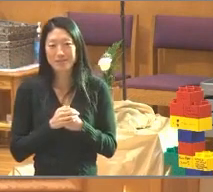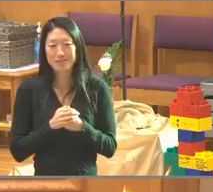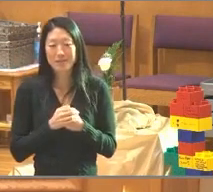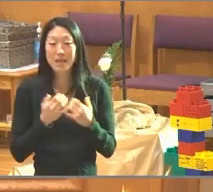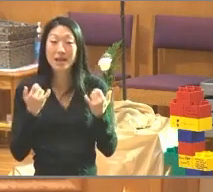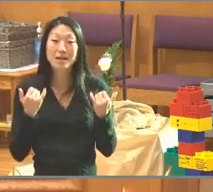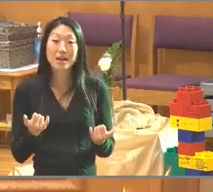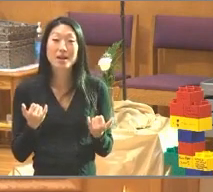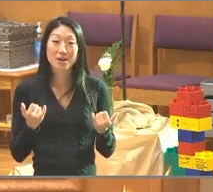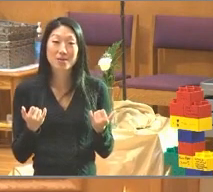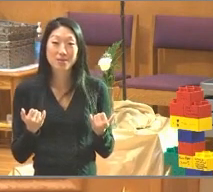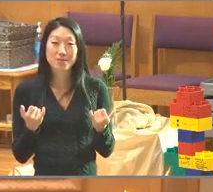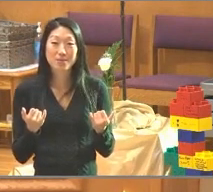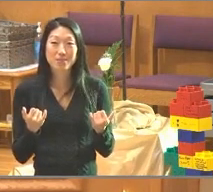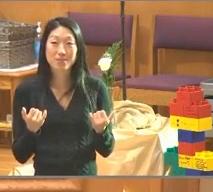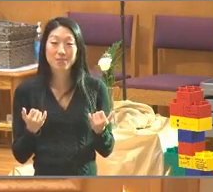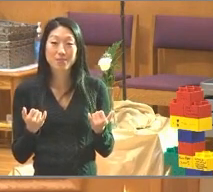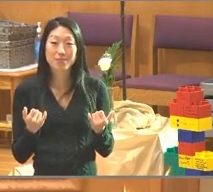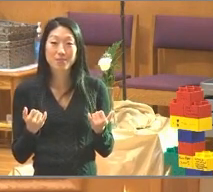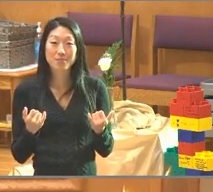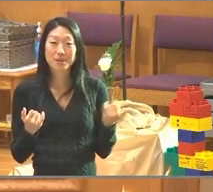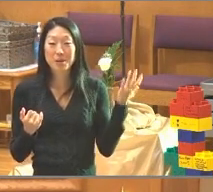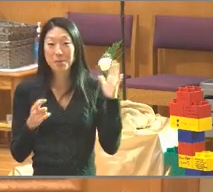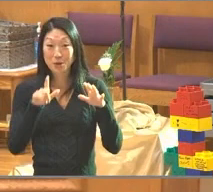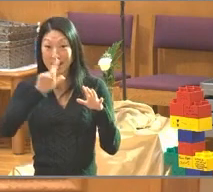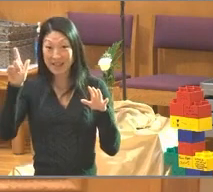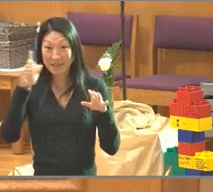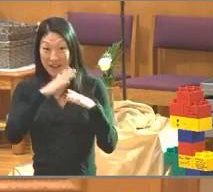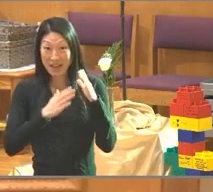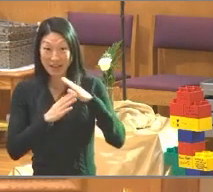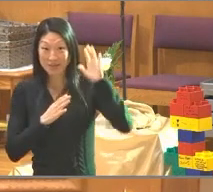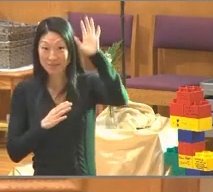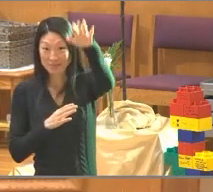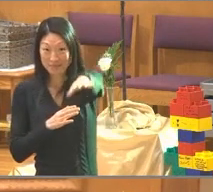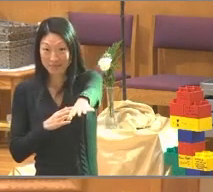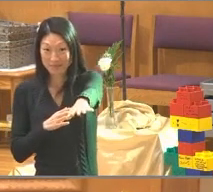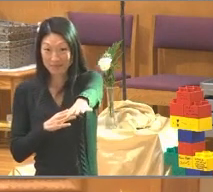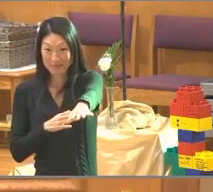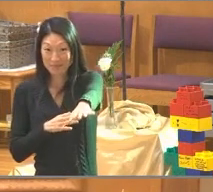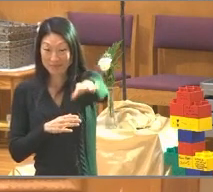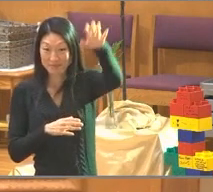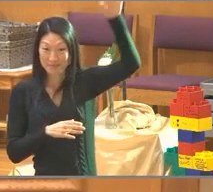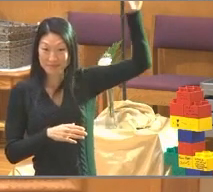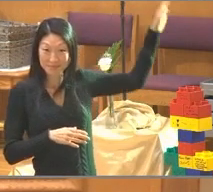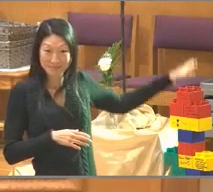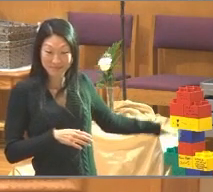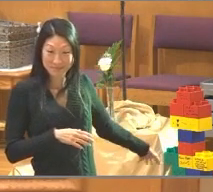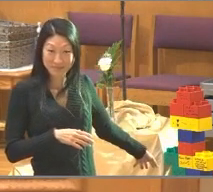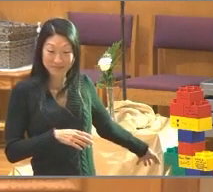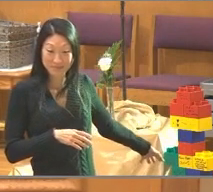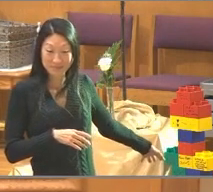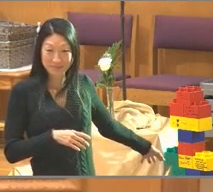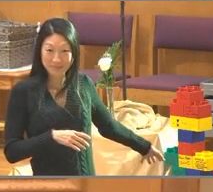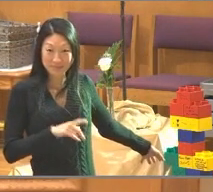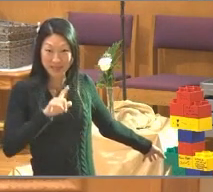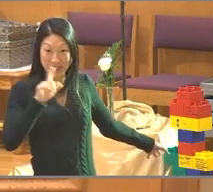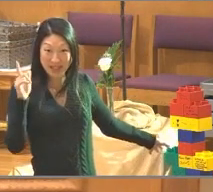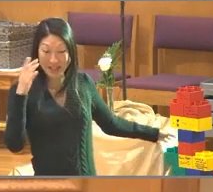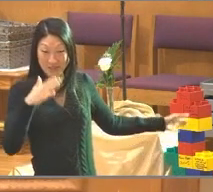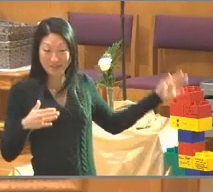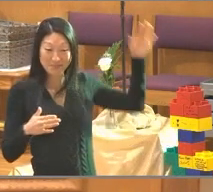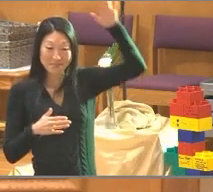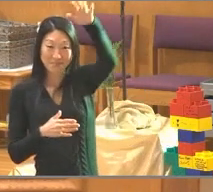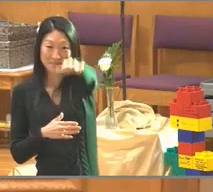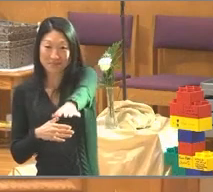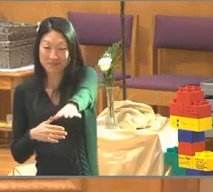Now, put your left hand in, put your left hand out. Put your left